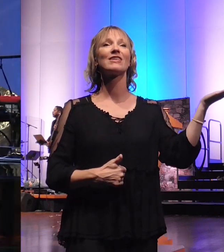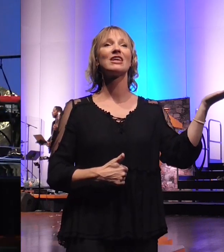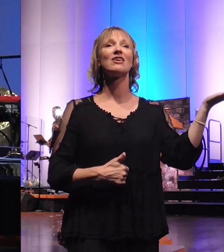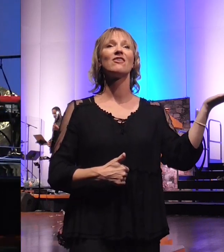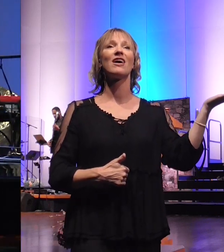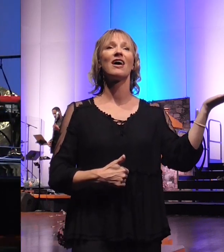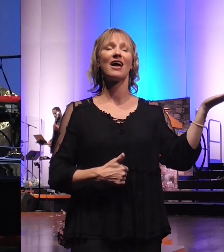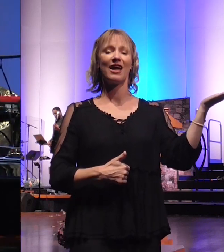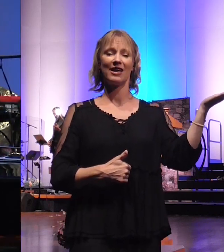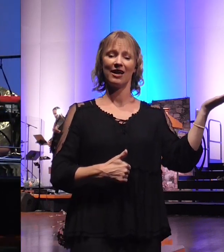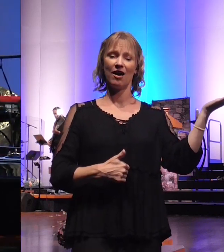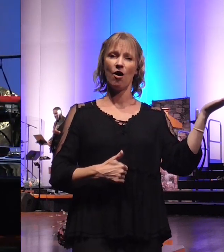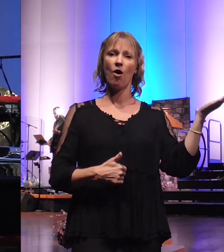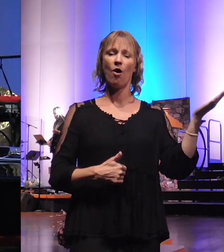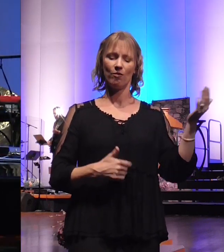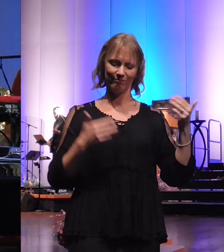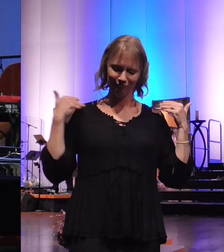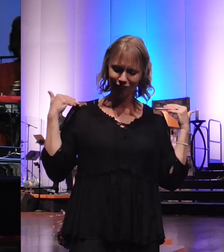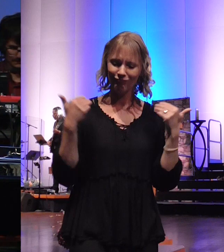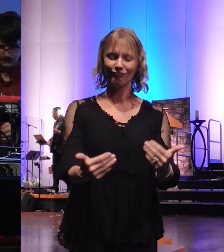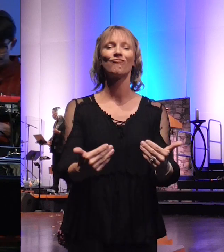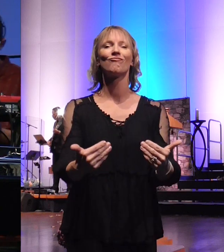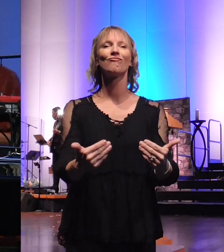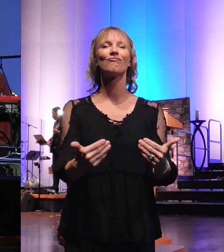As here I go,